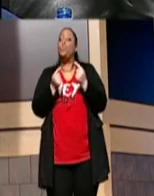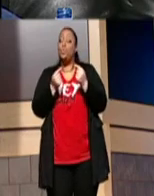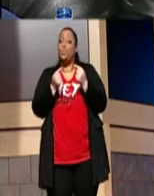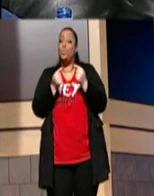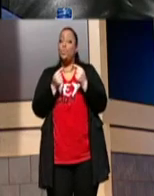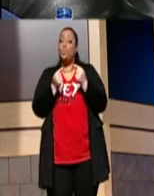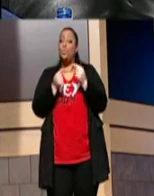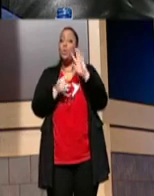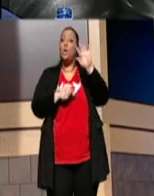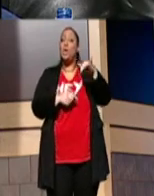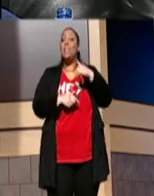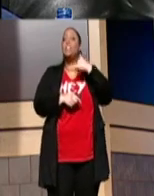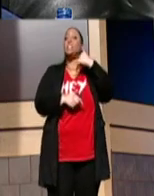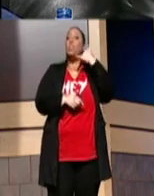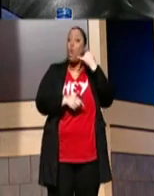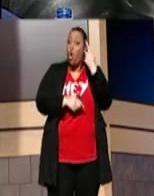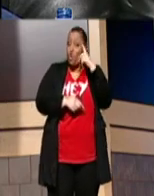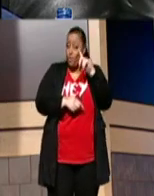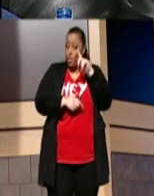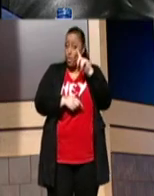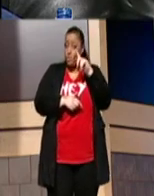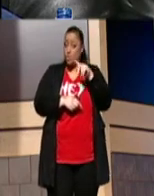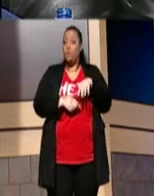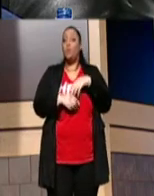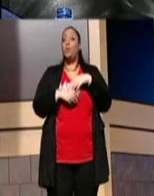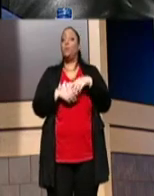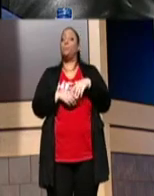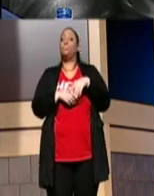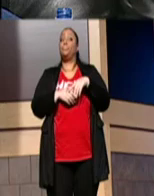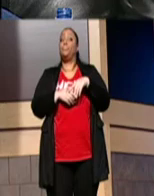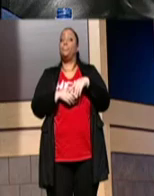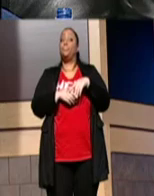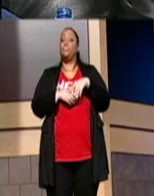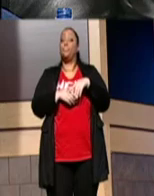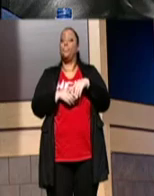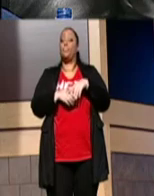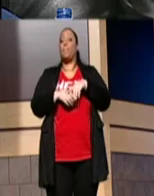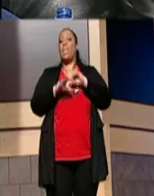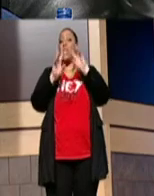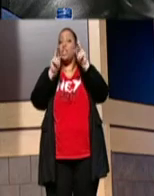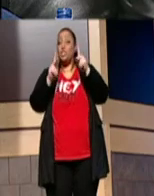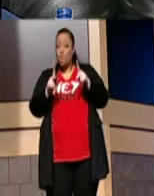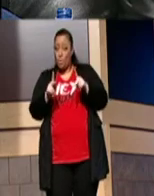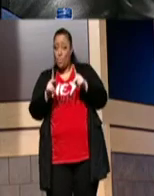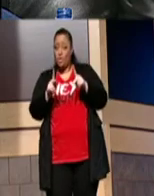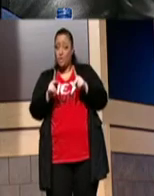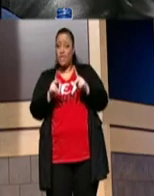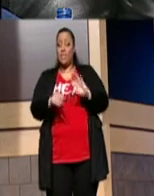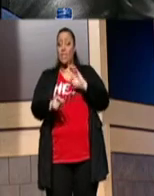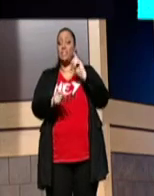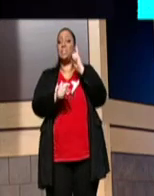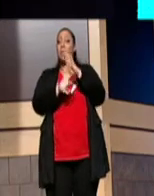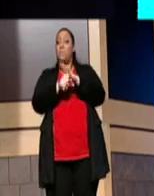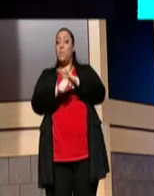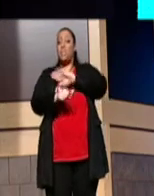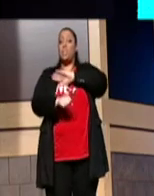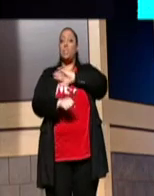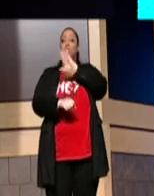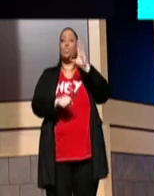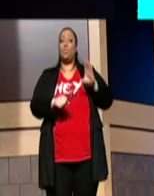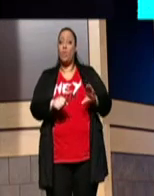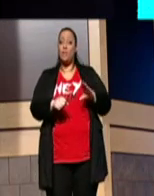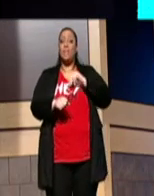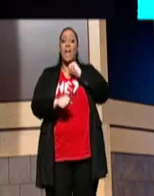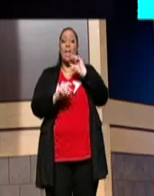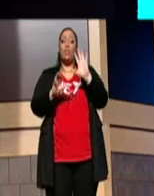is call for it. Mm. Call for it now, because as an ambassador, I'm going to another nation, and I don't have to live on the level